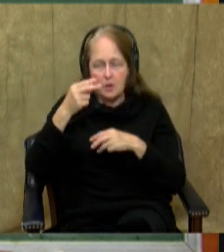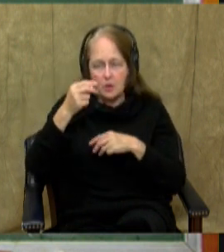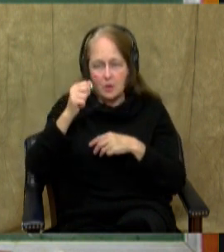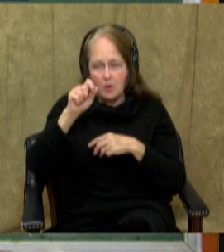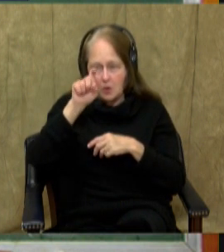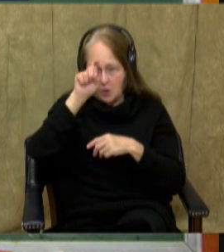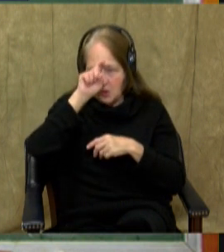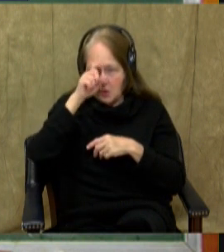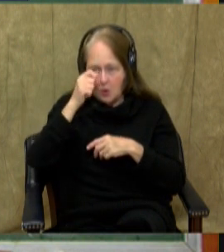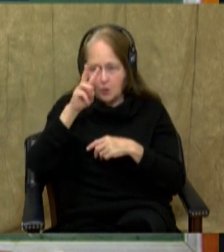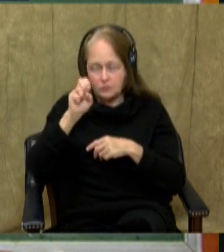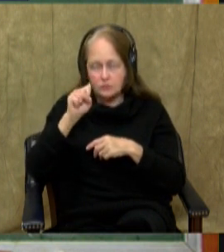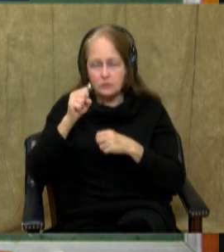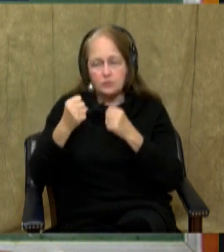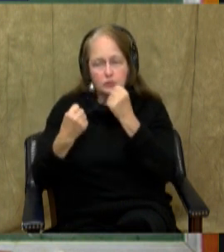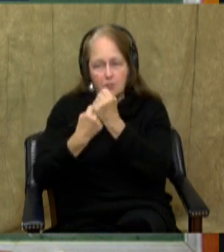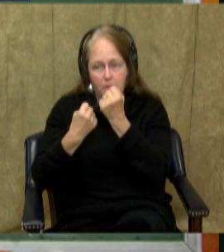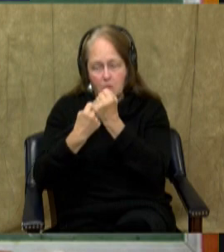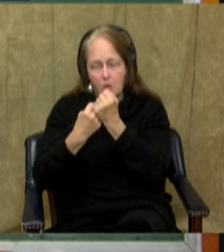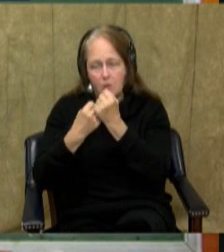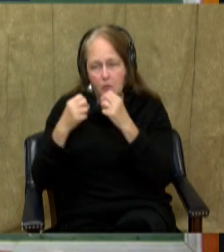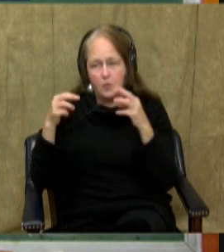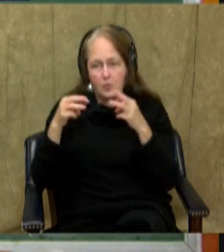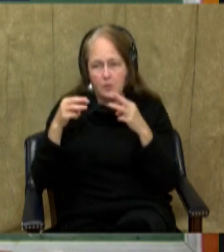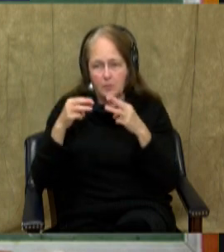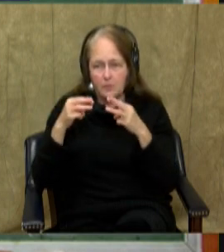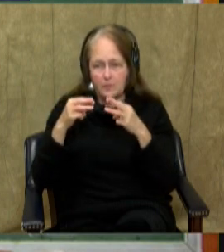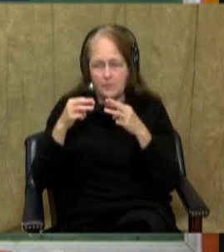the war. All right, let's jump into it.